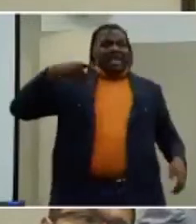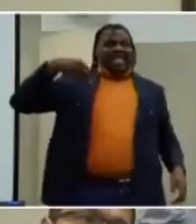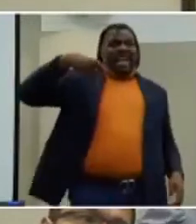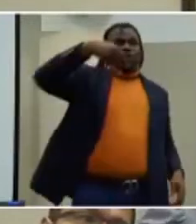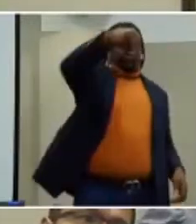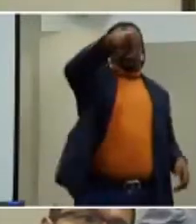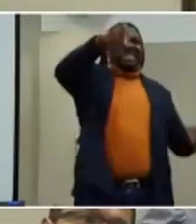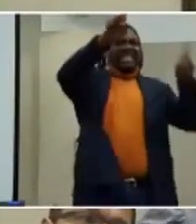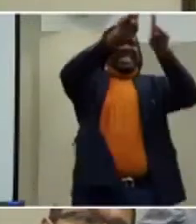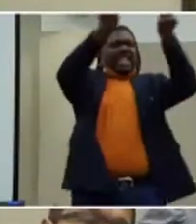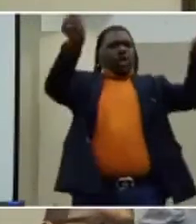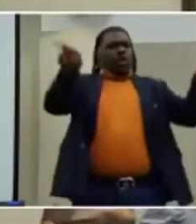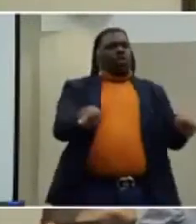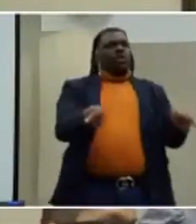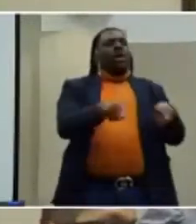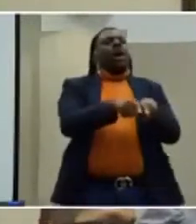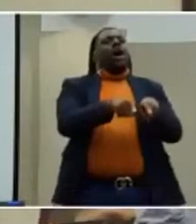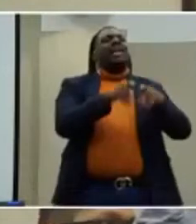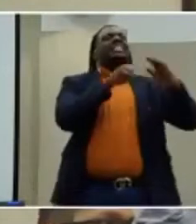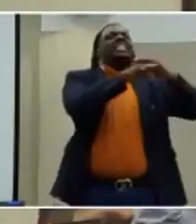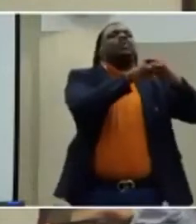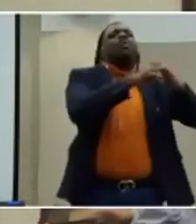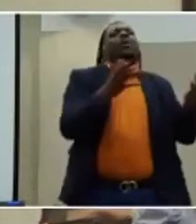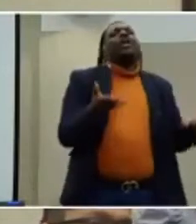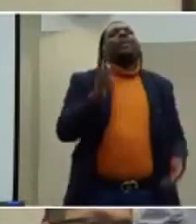made accessible here in Maryland.